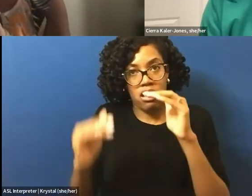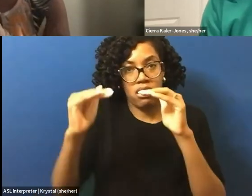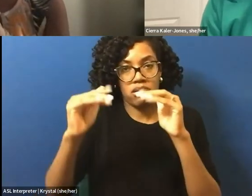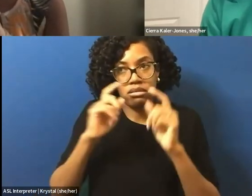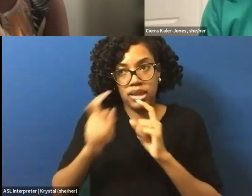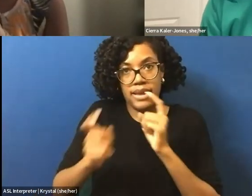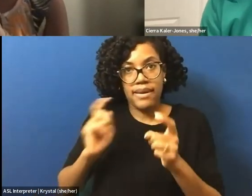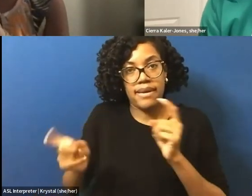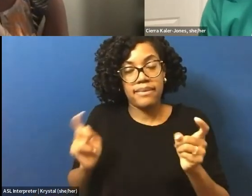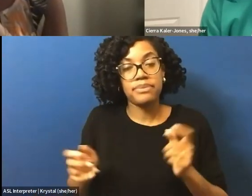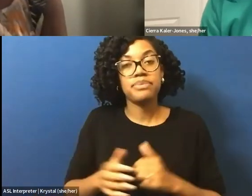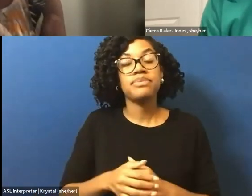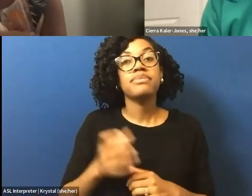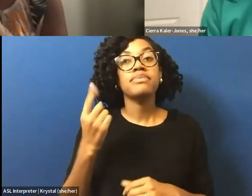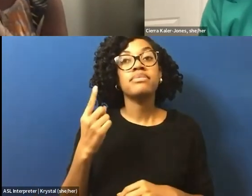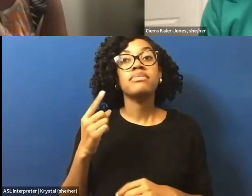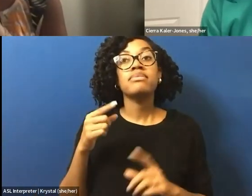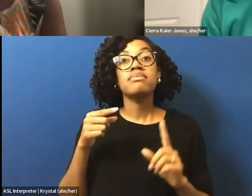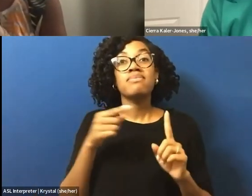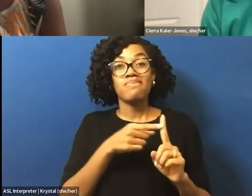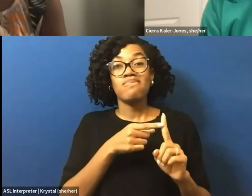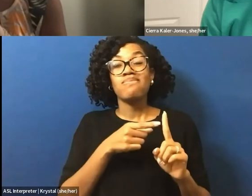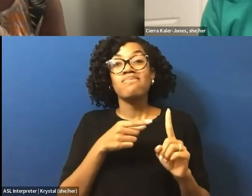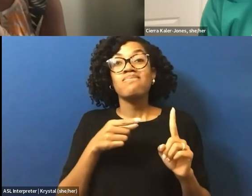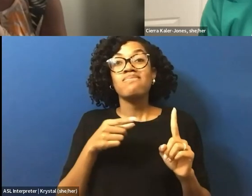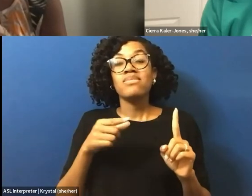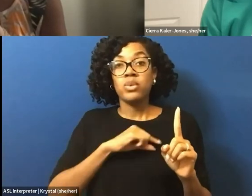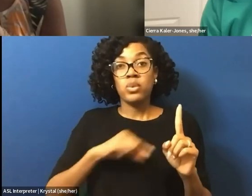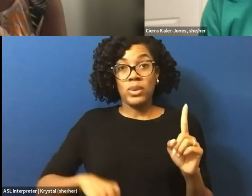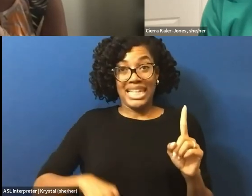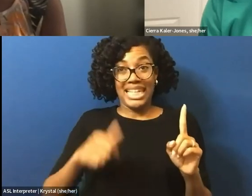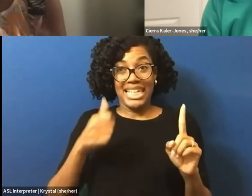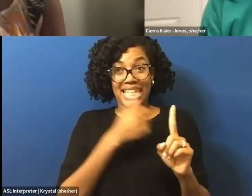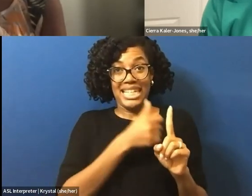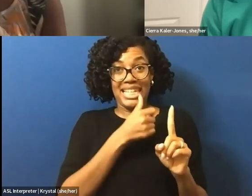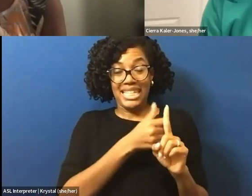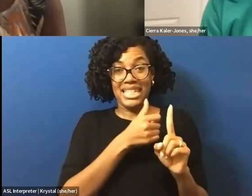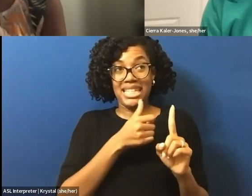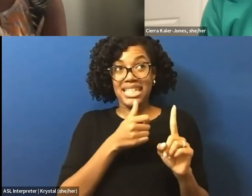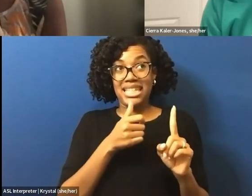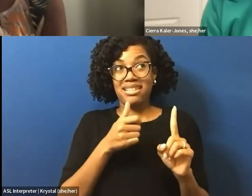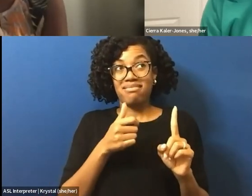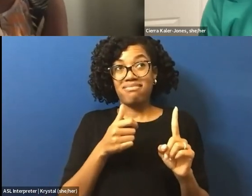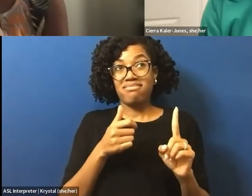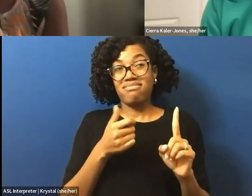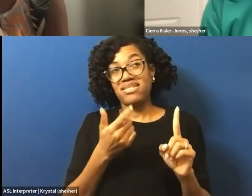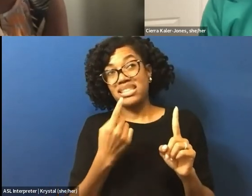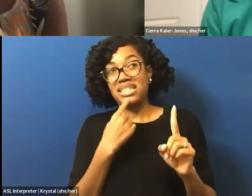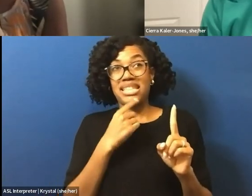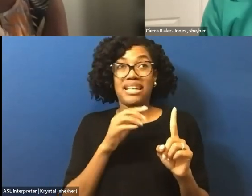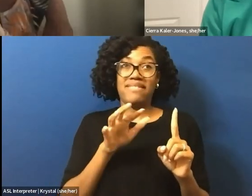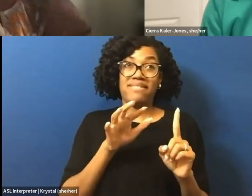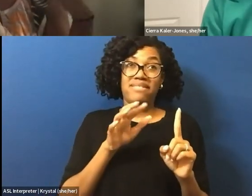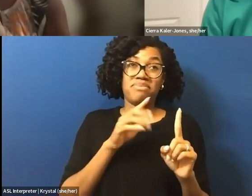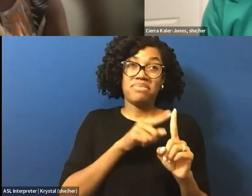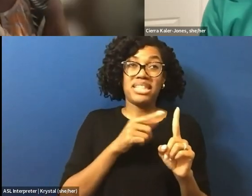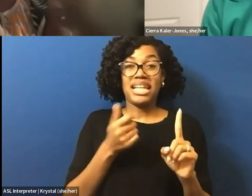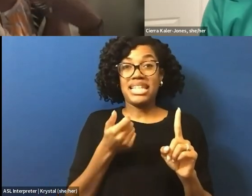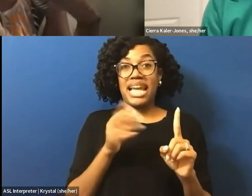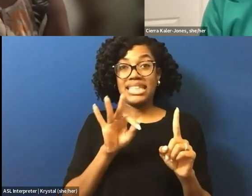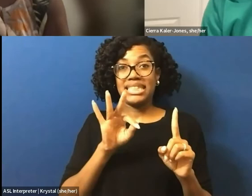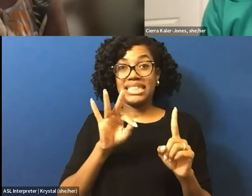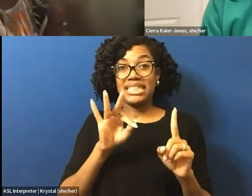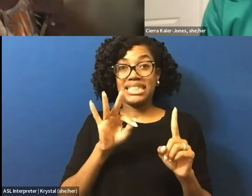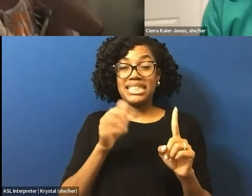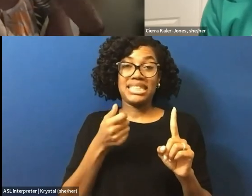about this in the late 50s, and I'm telling you, she's passing away in the 90s, she's thinking about this for almost half a century. Her